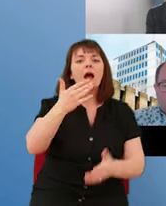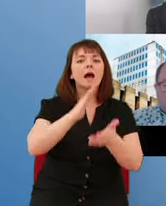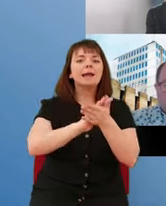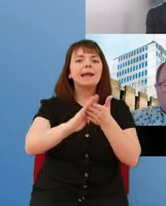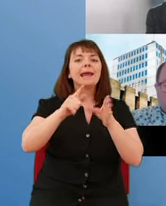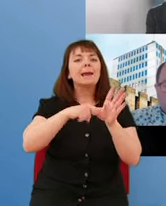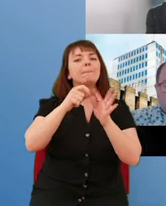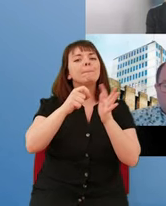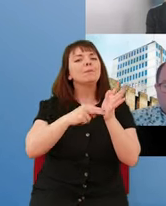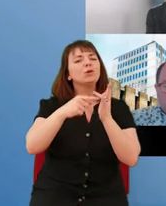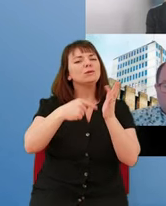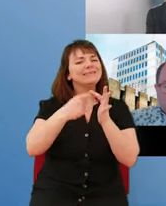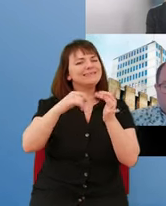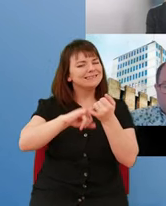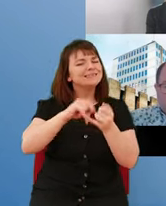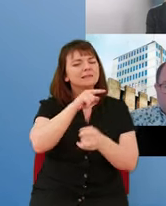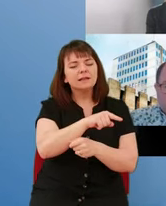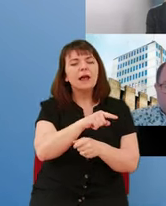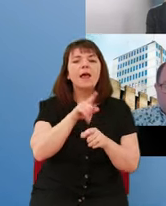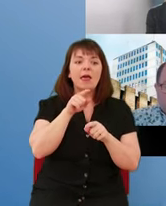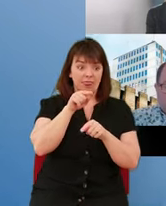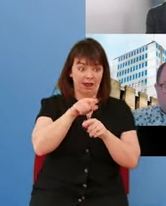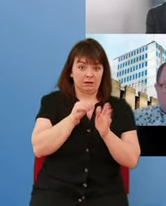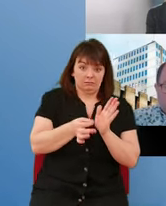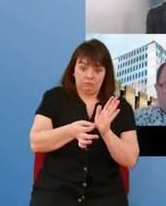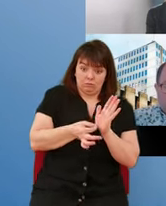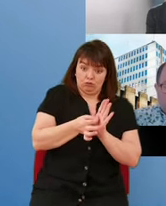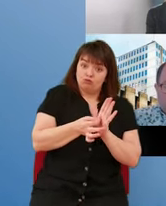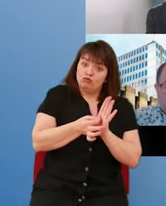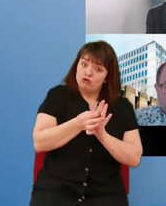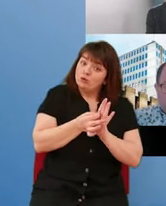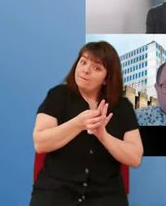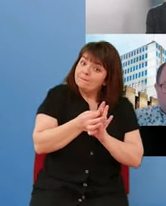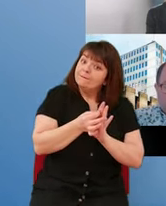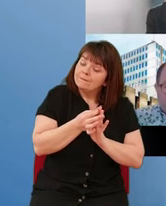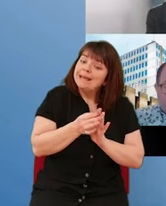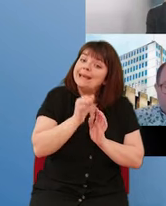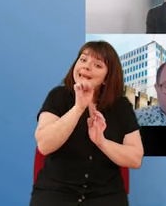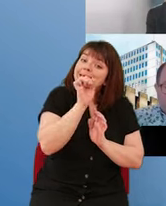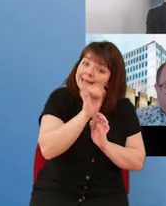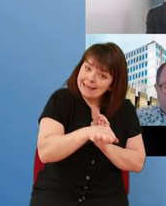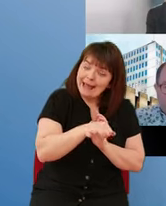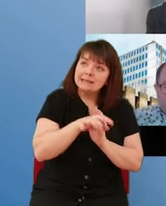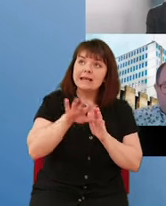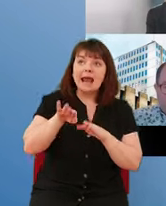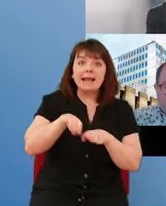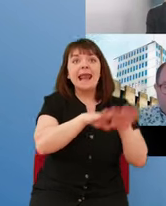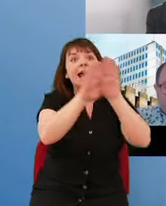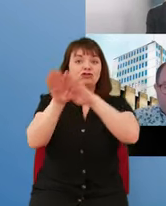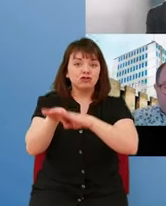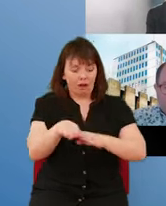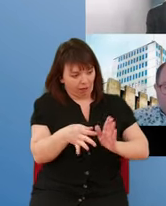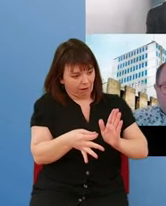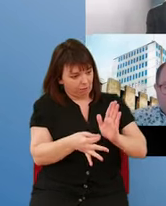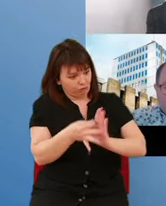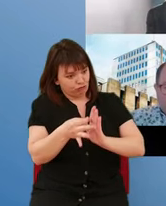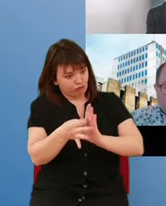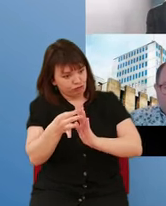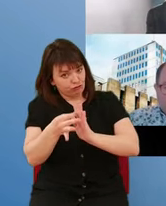nationally improving picture. So our position as the third worst hasn't changed, albeit